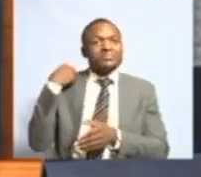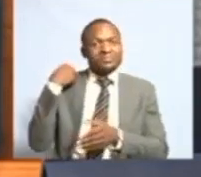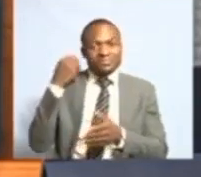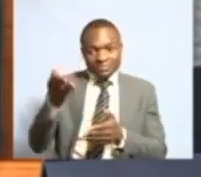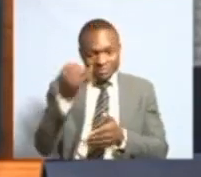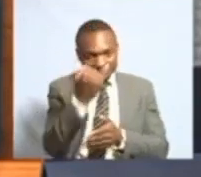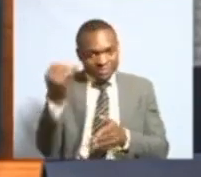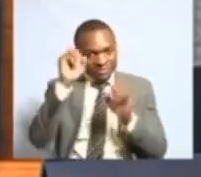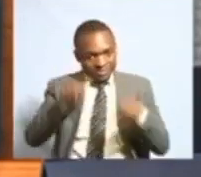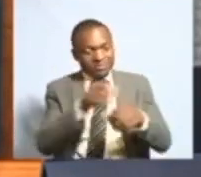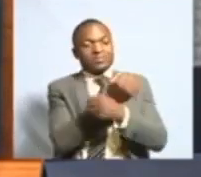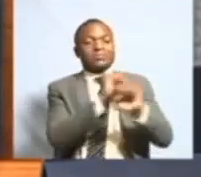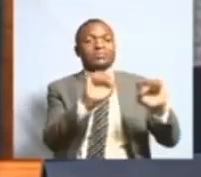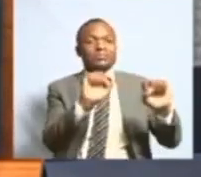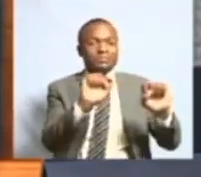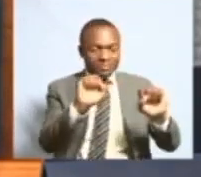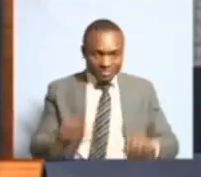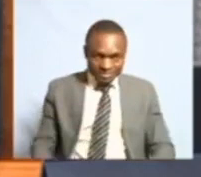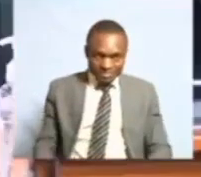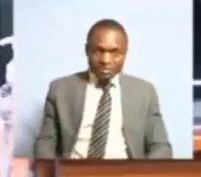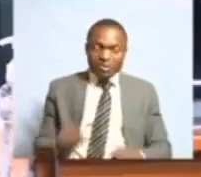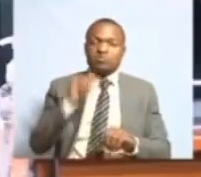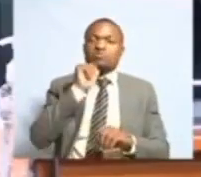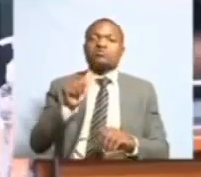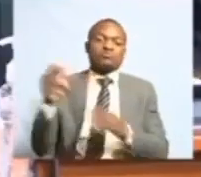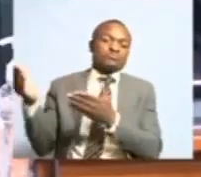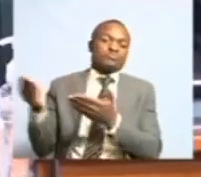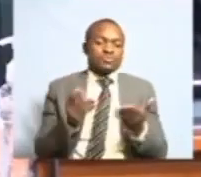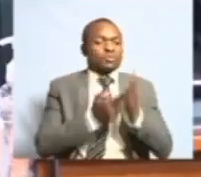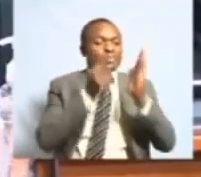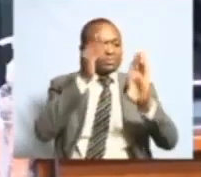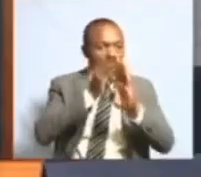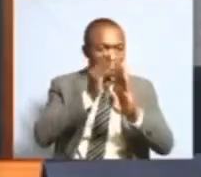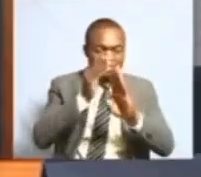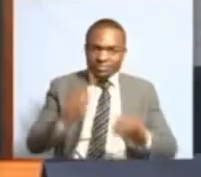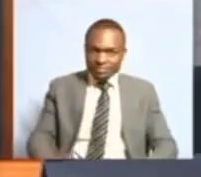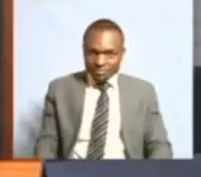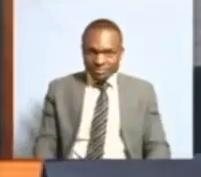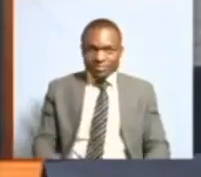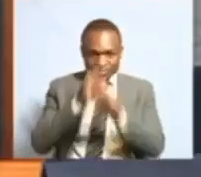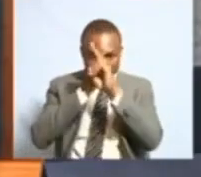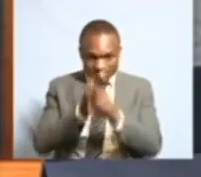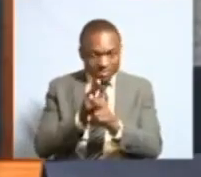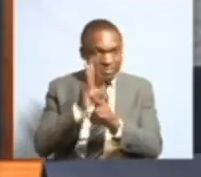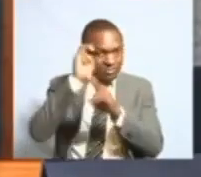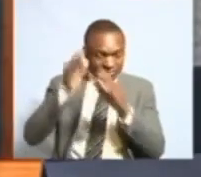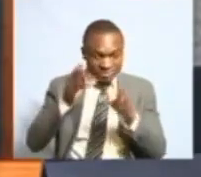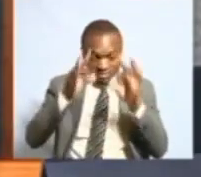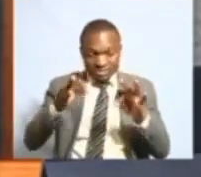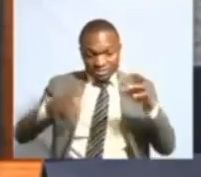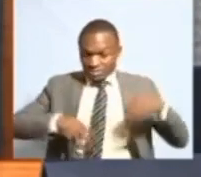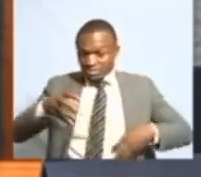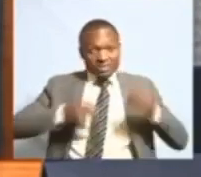that that issue can be attended to rather than being raised as a point of order. So, Honorable Minister, if a